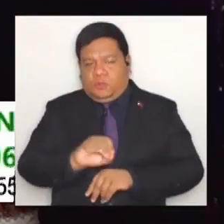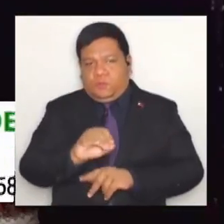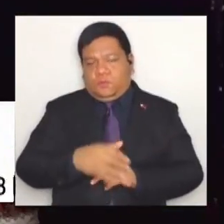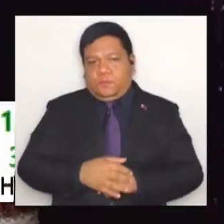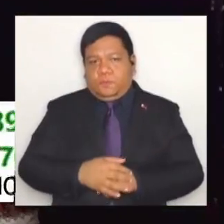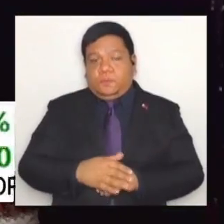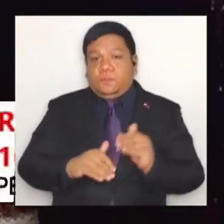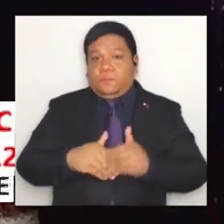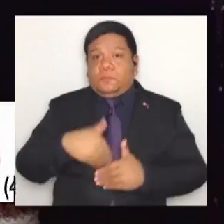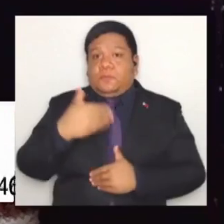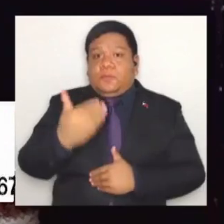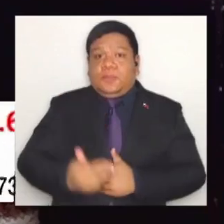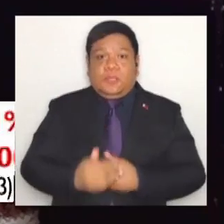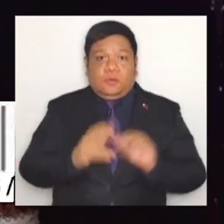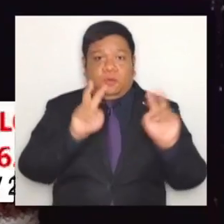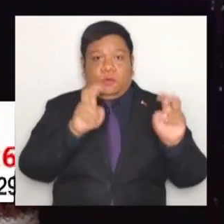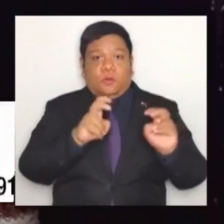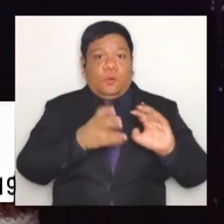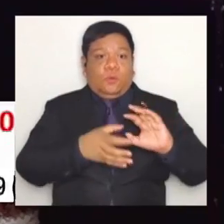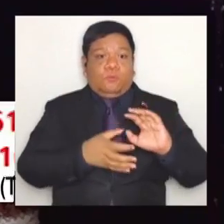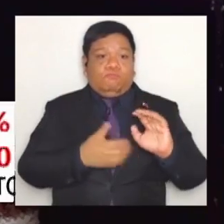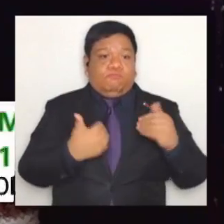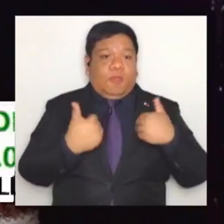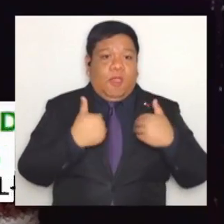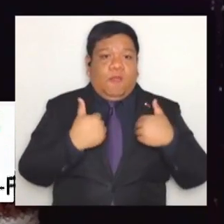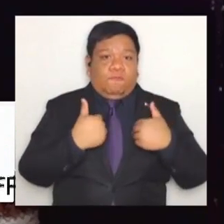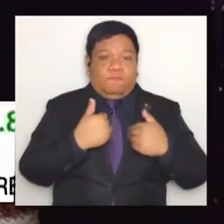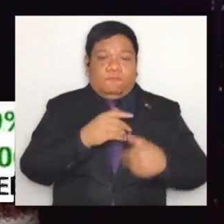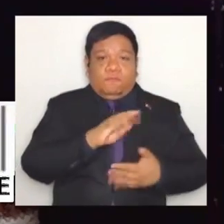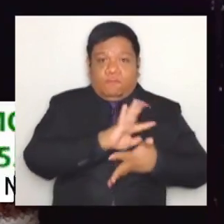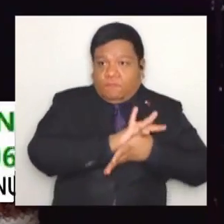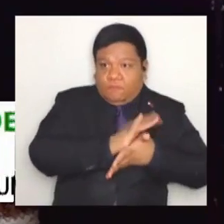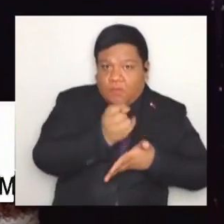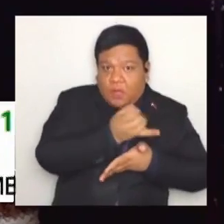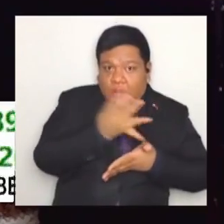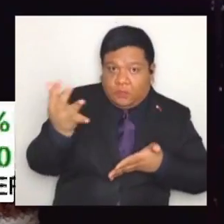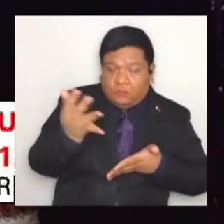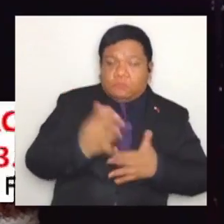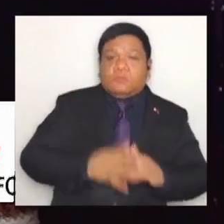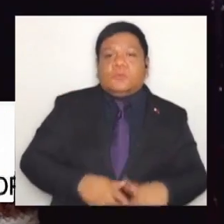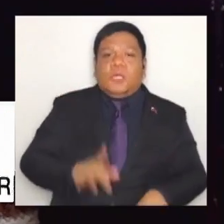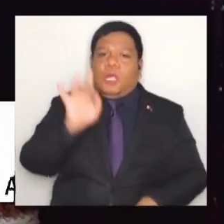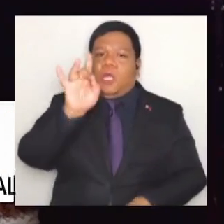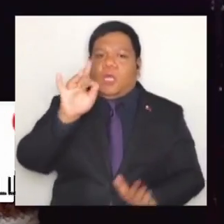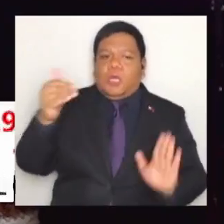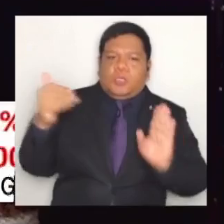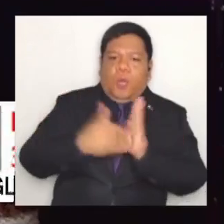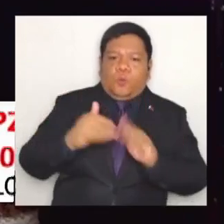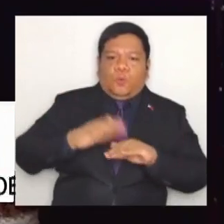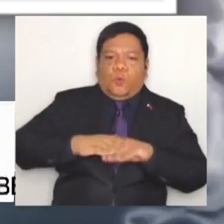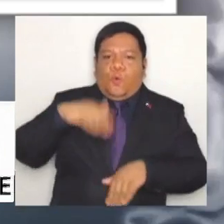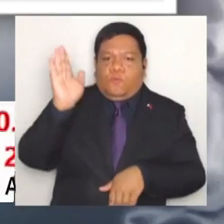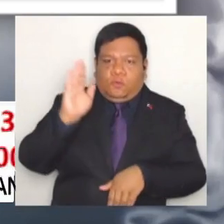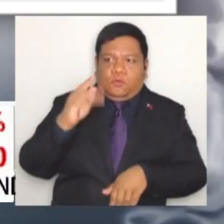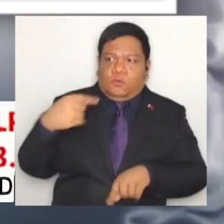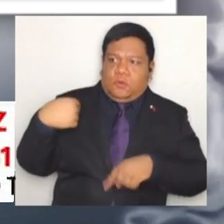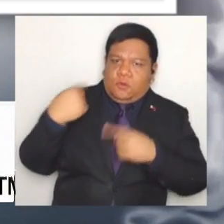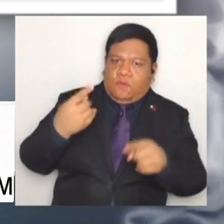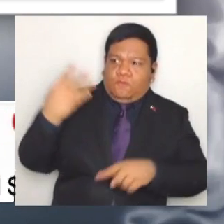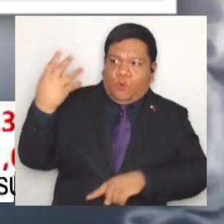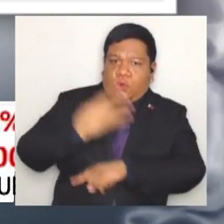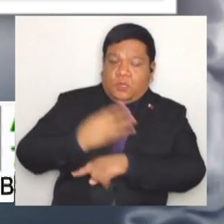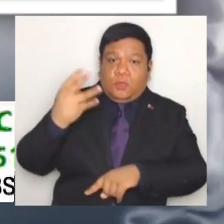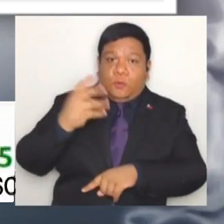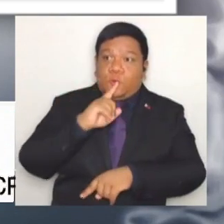The Philippines records over 8,000 new COVID-19 cases for the 4th straight day. The last time this happened was 3 months